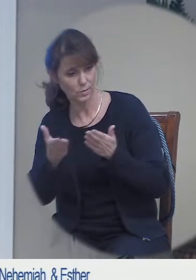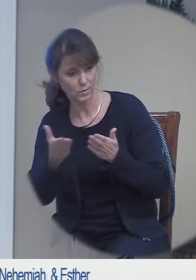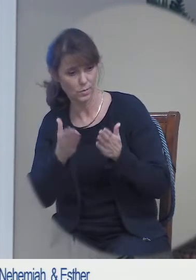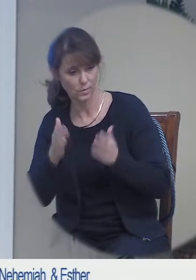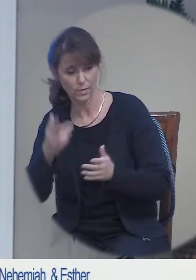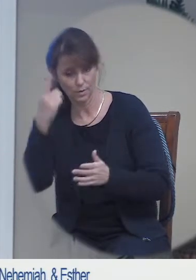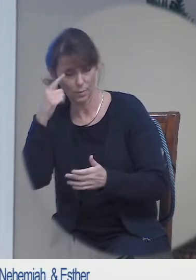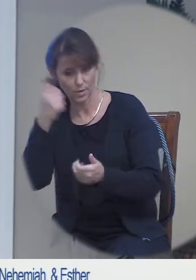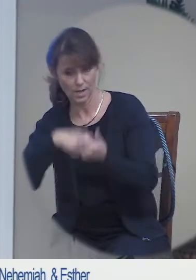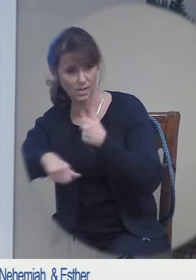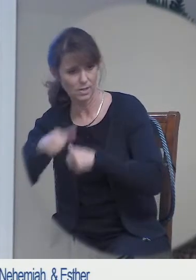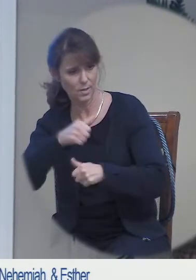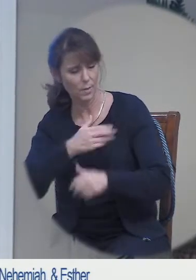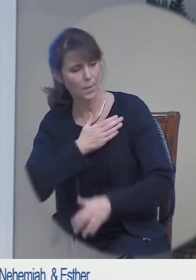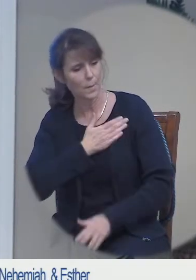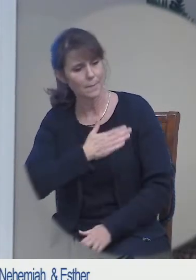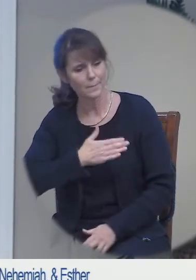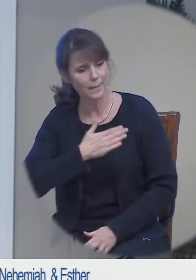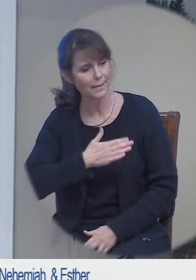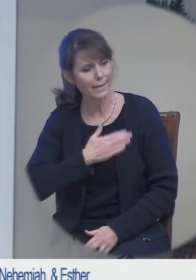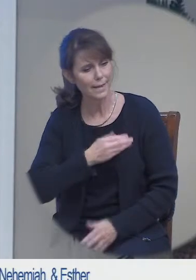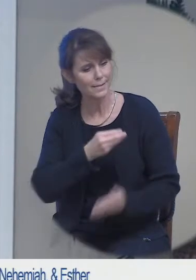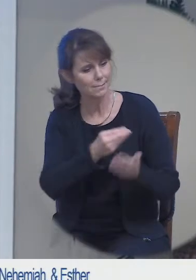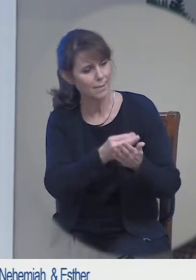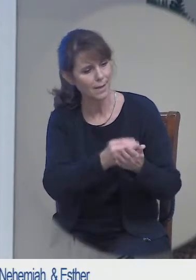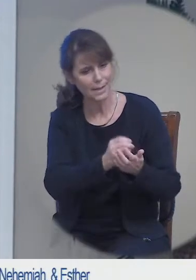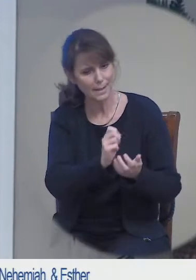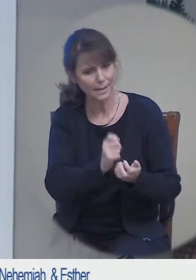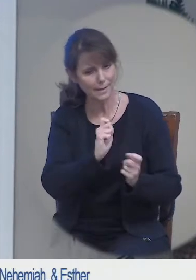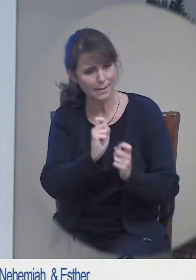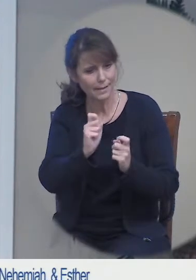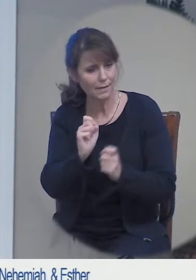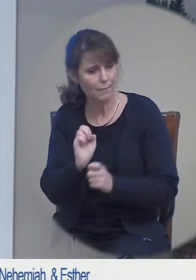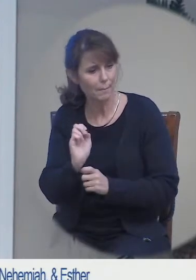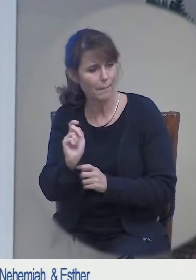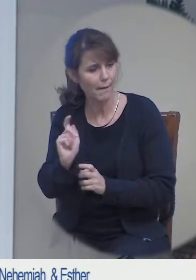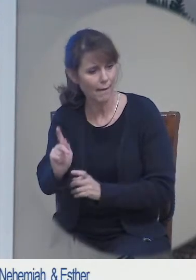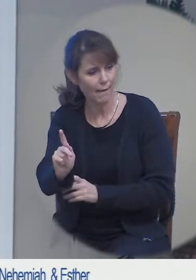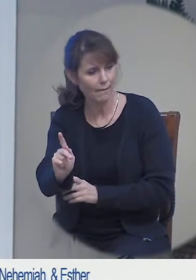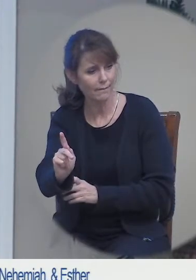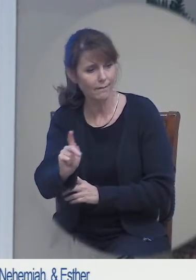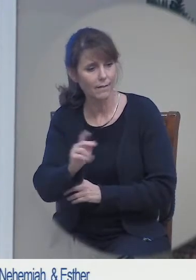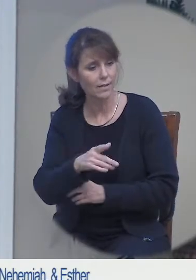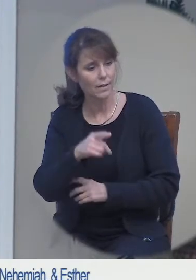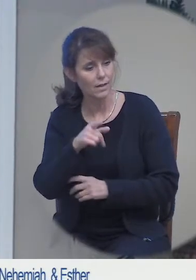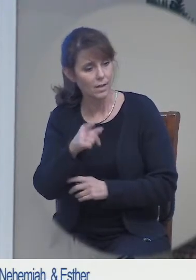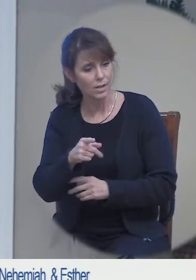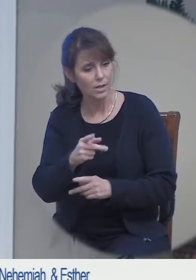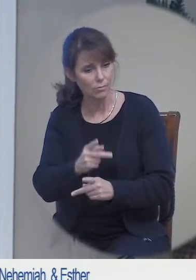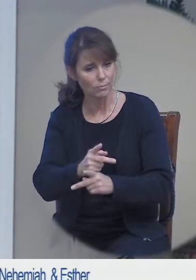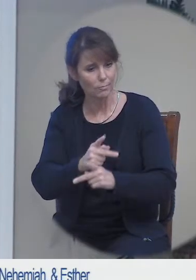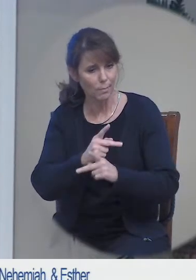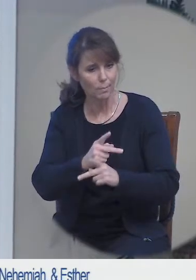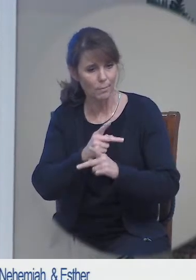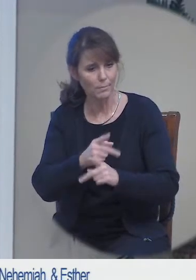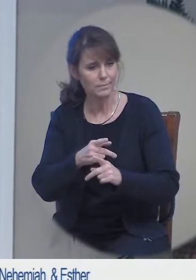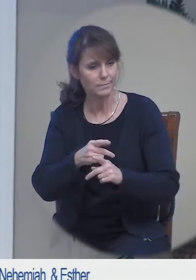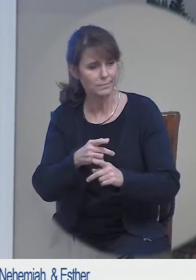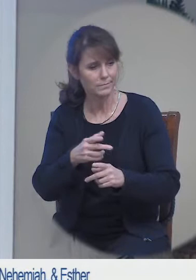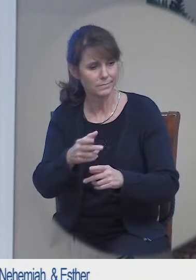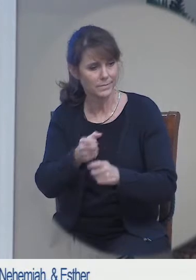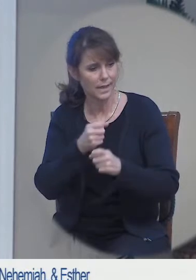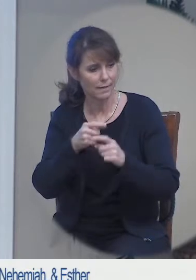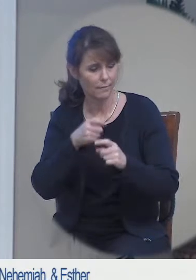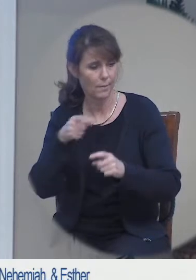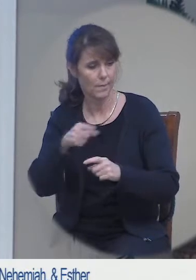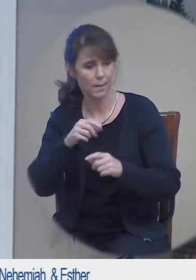usury. Please give back to them this very day their fields, their vineyards, their olive groves, and their houses. Also the 100th part of